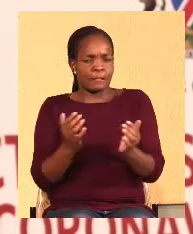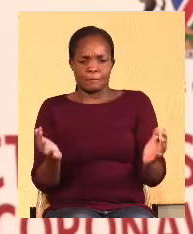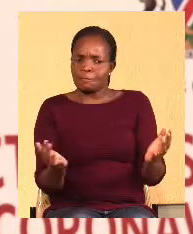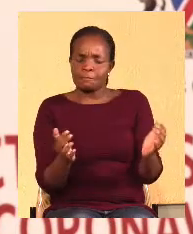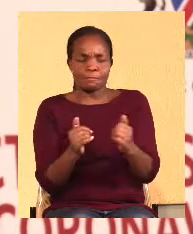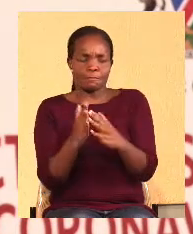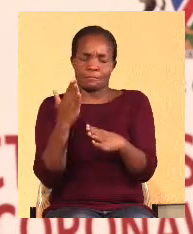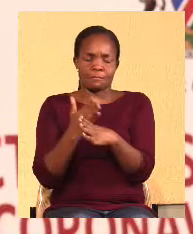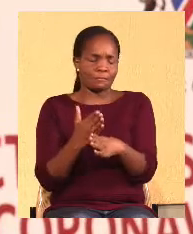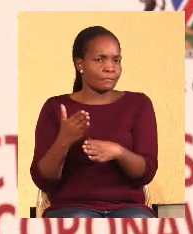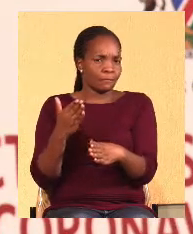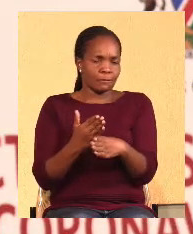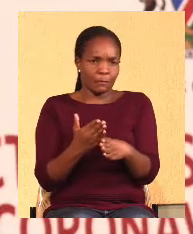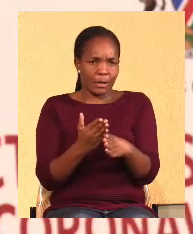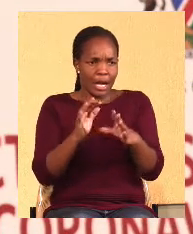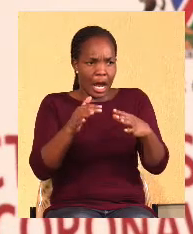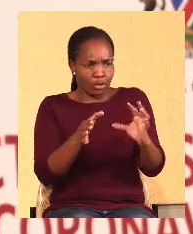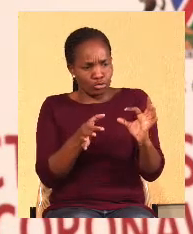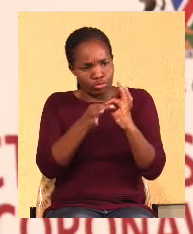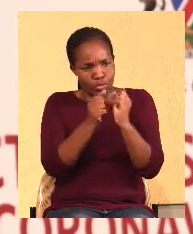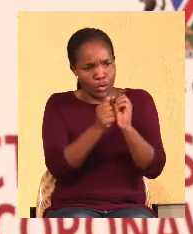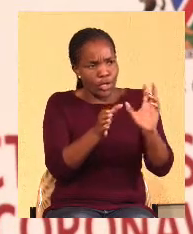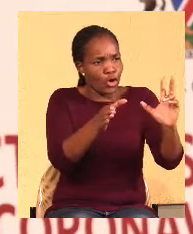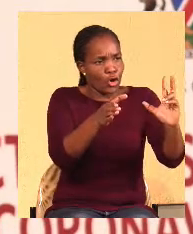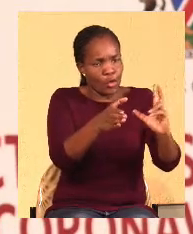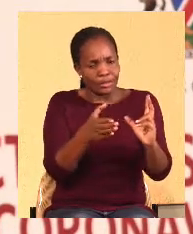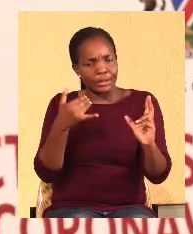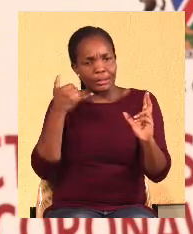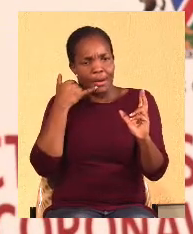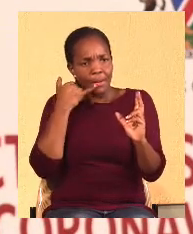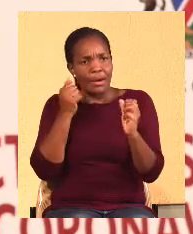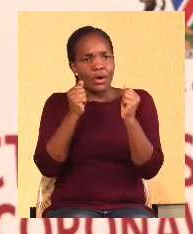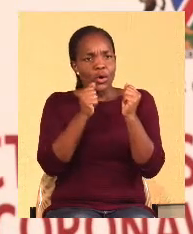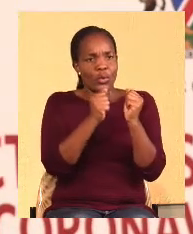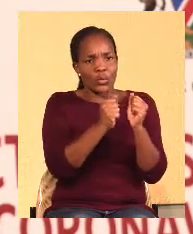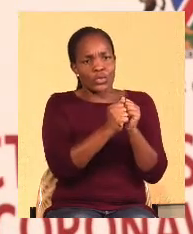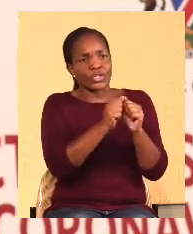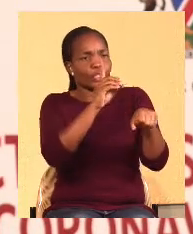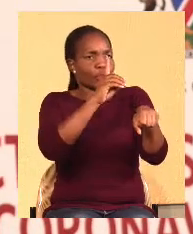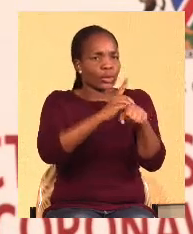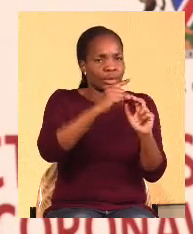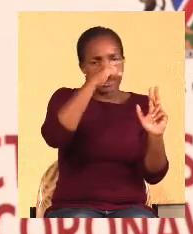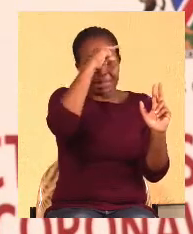community at large with the healthcare providers across the country.